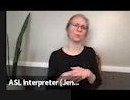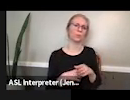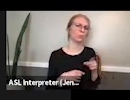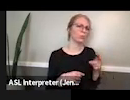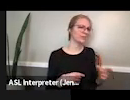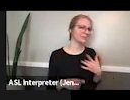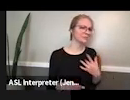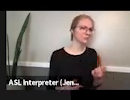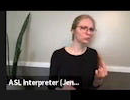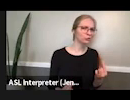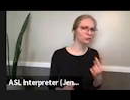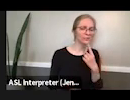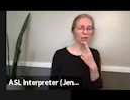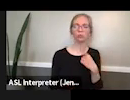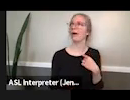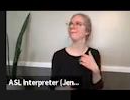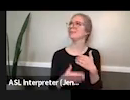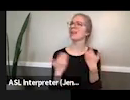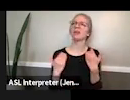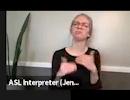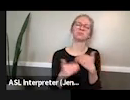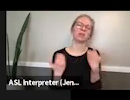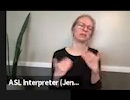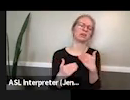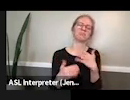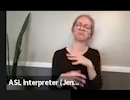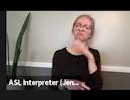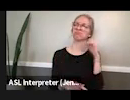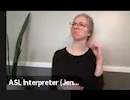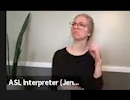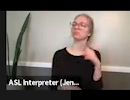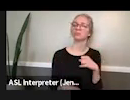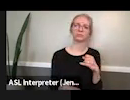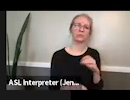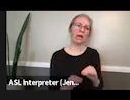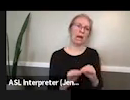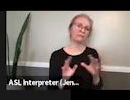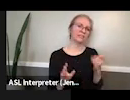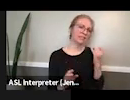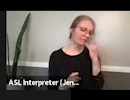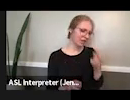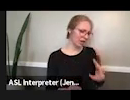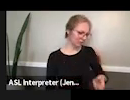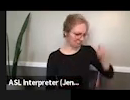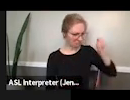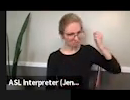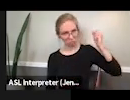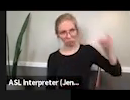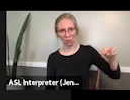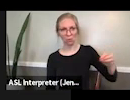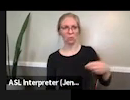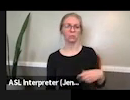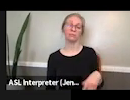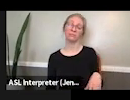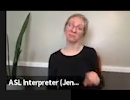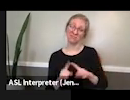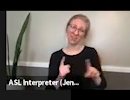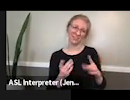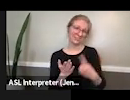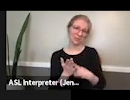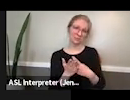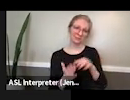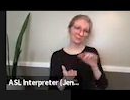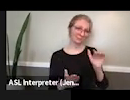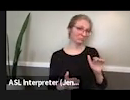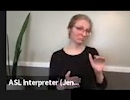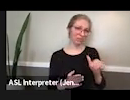to say, I'm done, I'm through? And it's obvious if they pick something up and throw it away, right? But sometimes kids aren't that obvious.